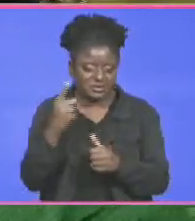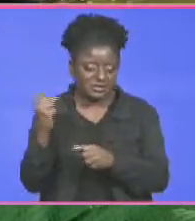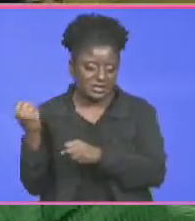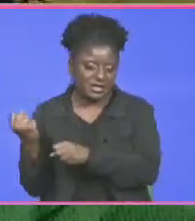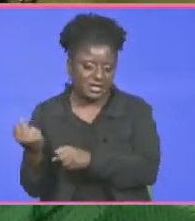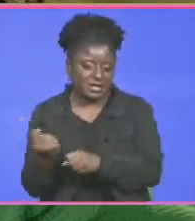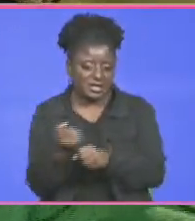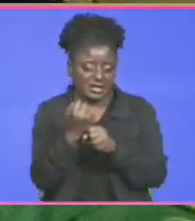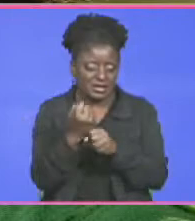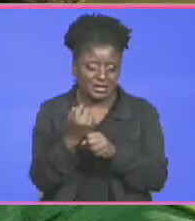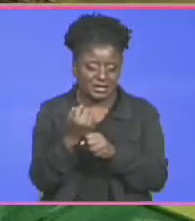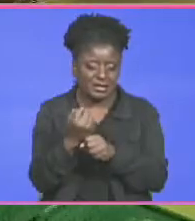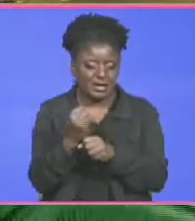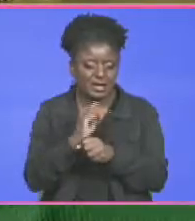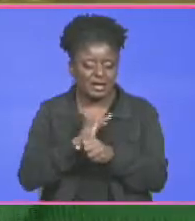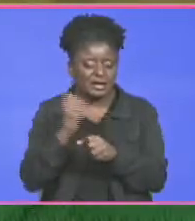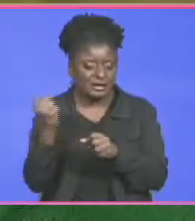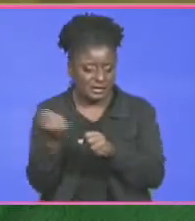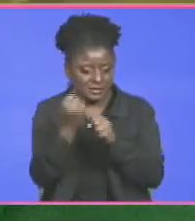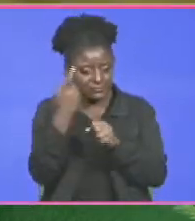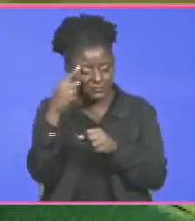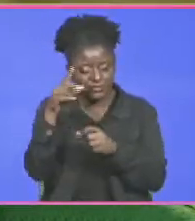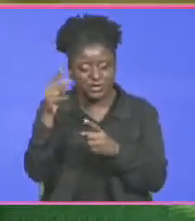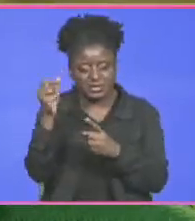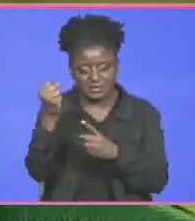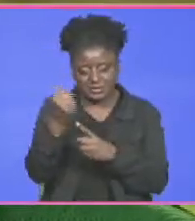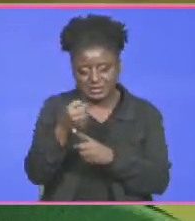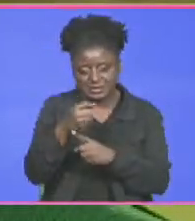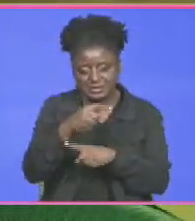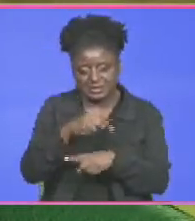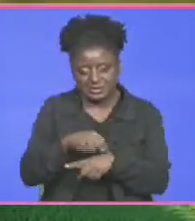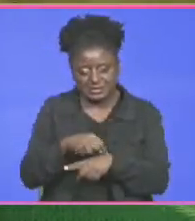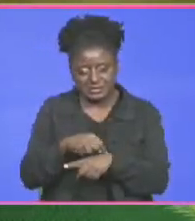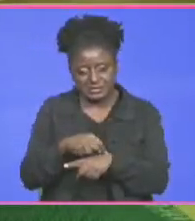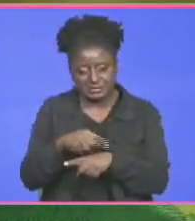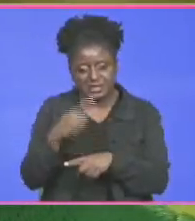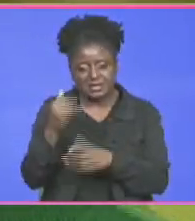I've actually hit for season. So for me to hit that